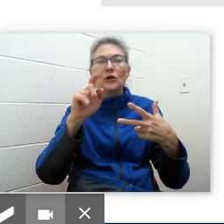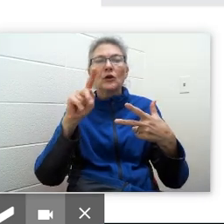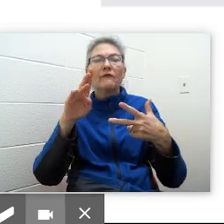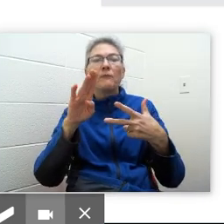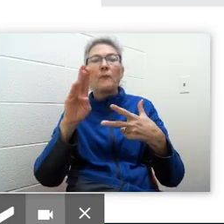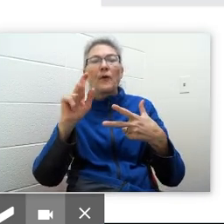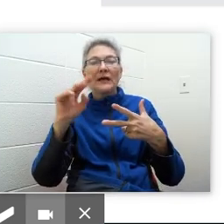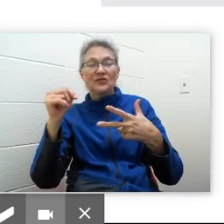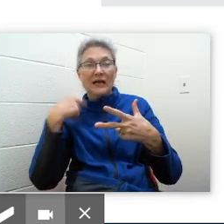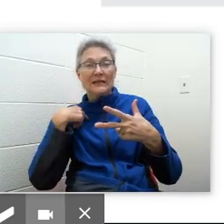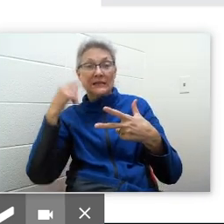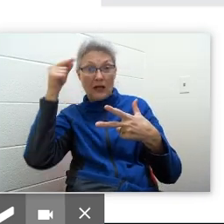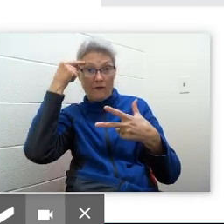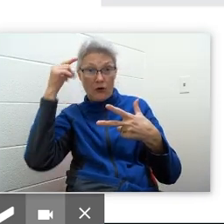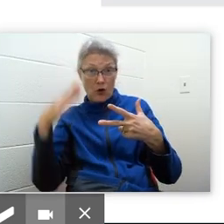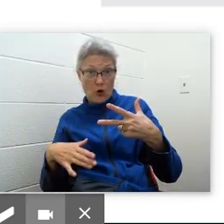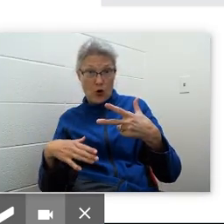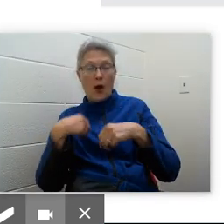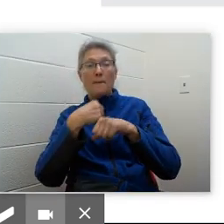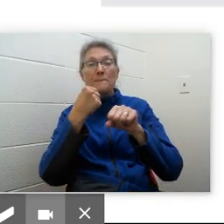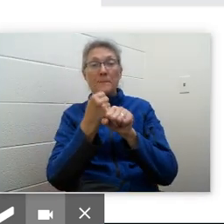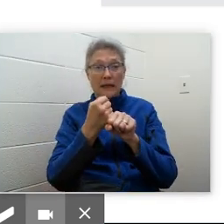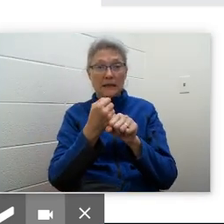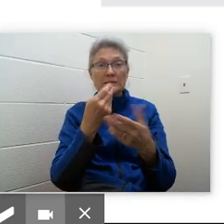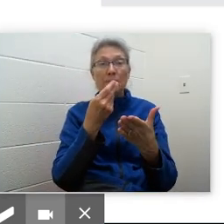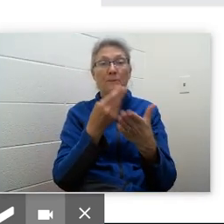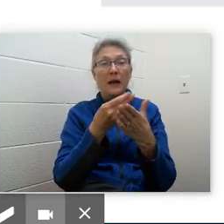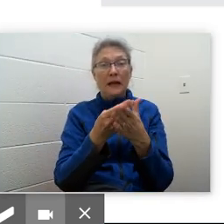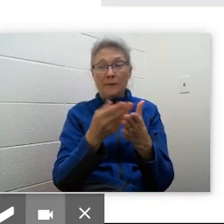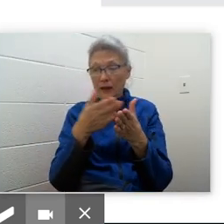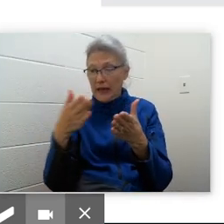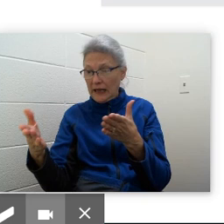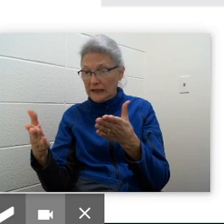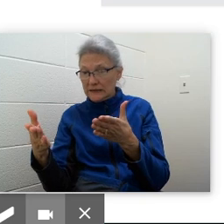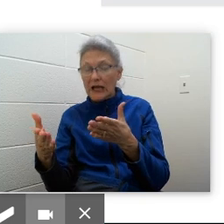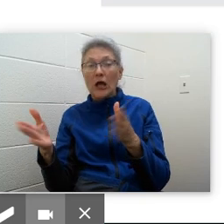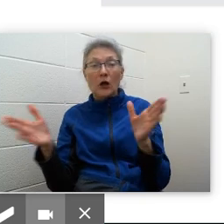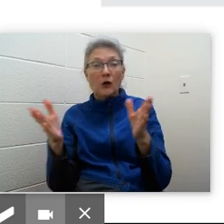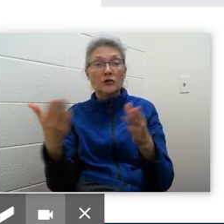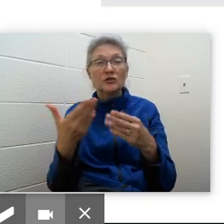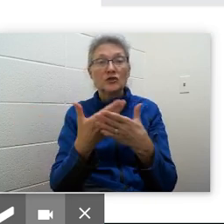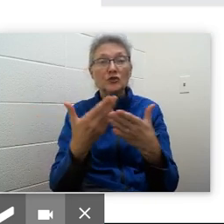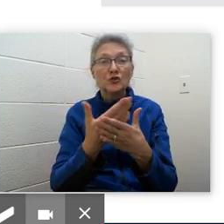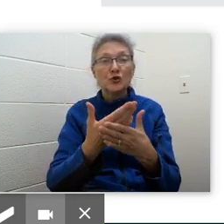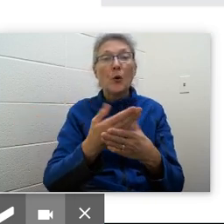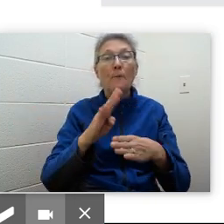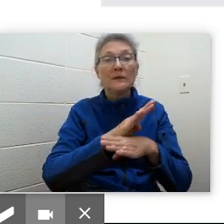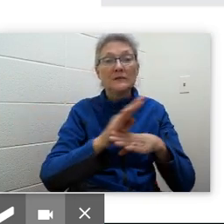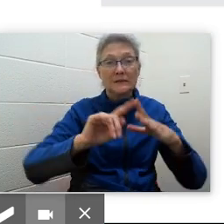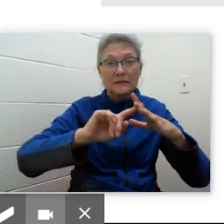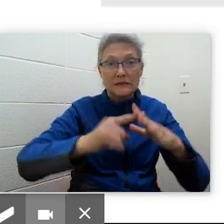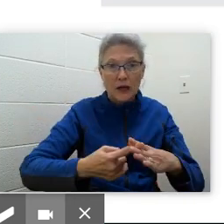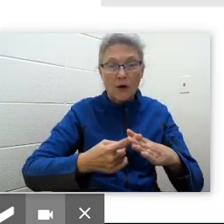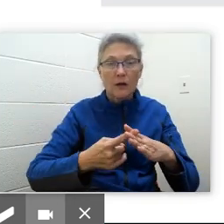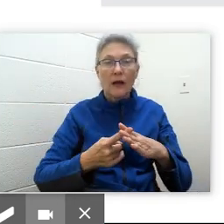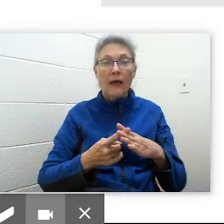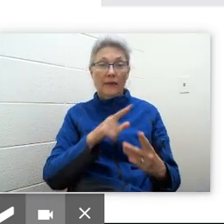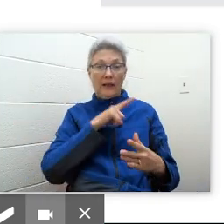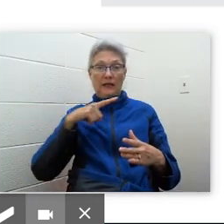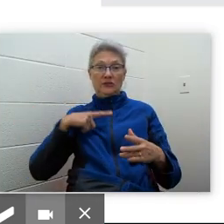or she makes budgets, attracts new businesses, and appoints officials to different agencies to help the people of the state.